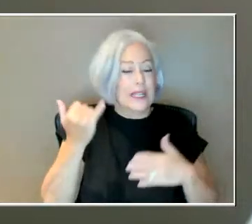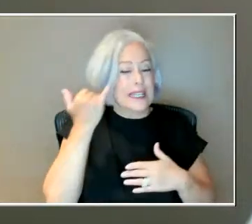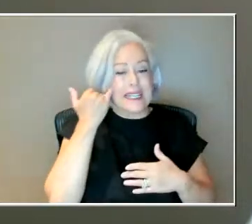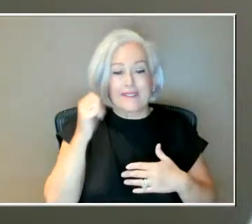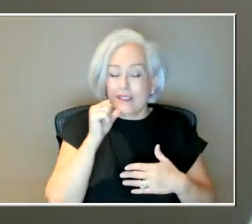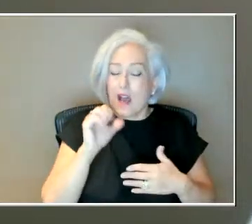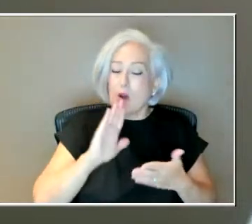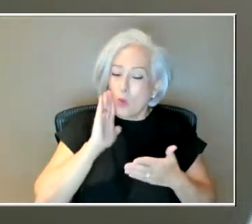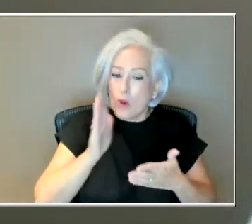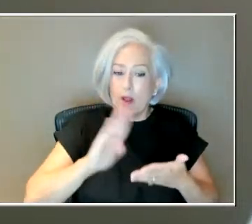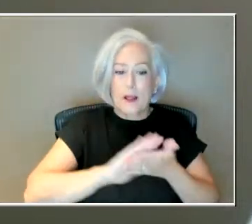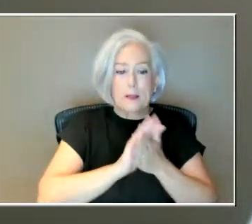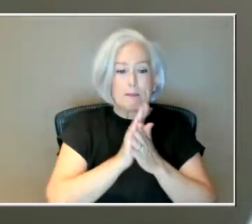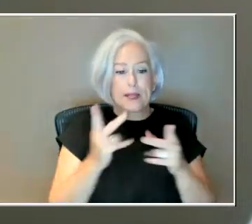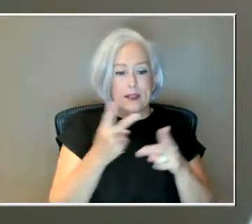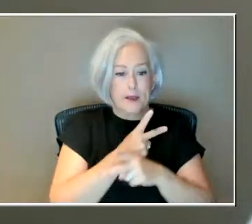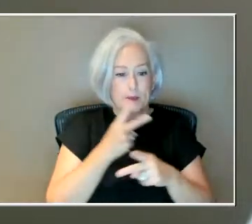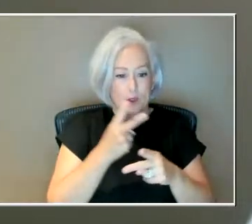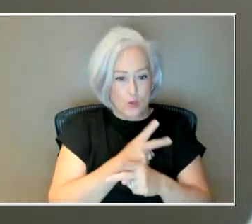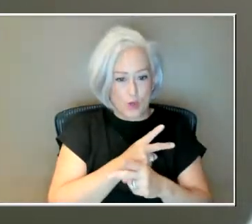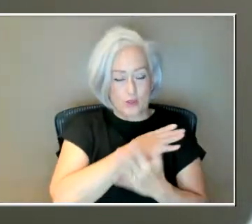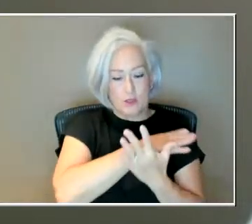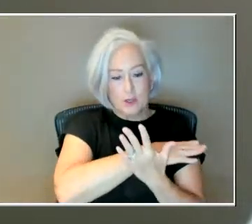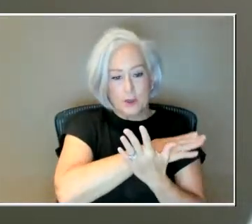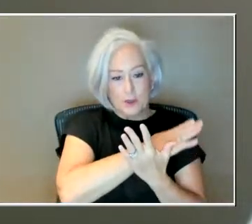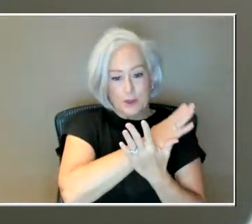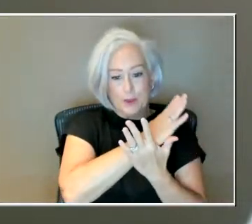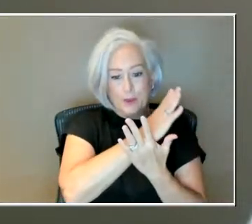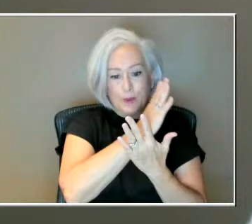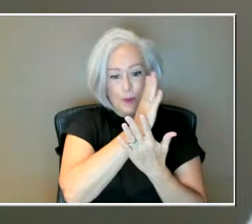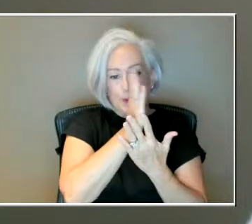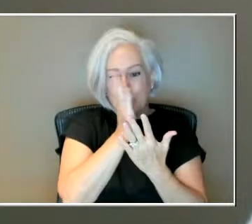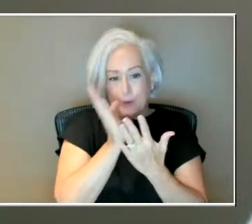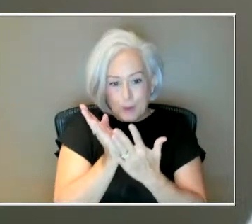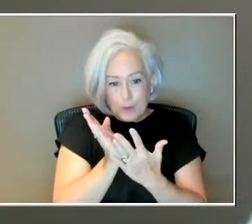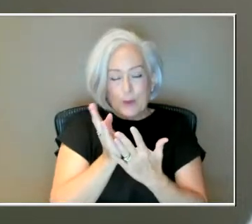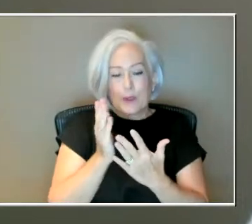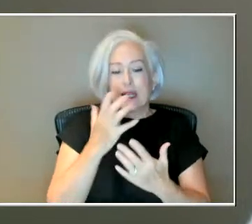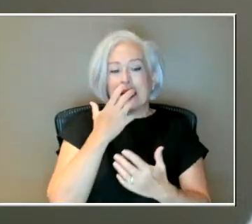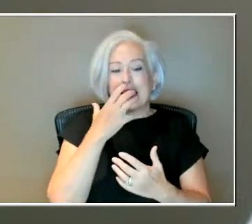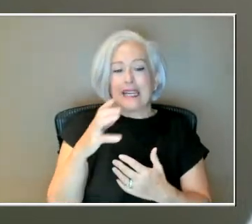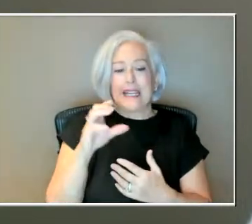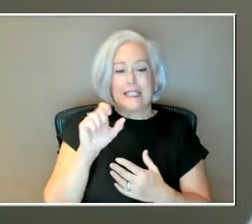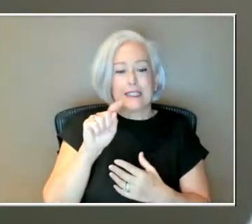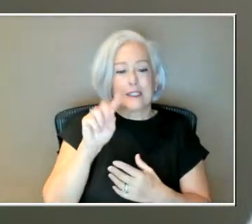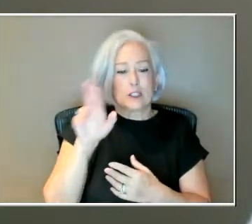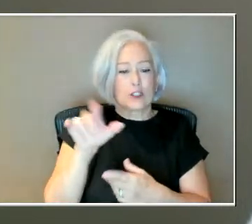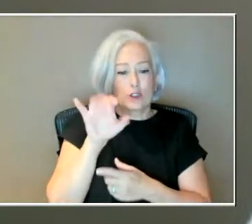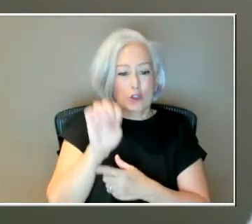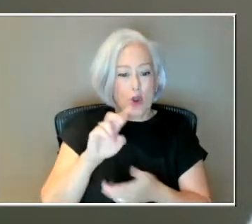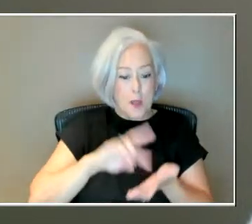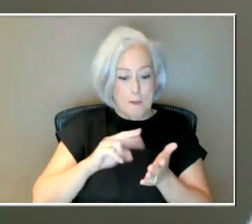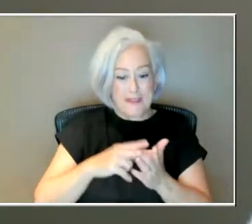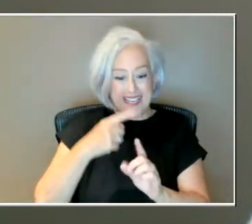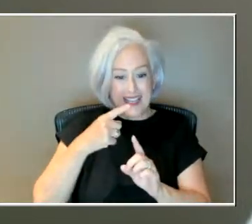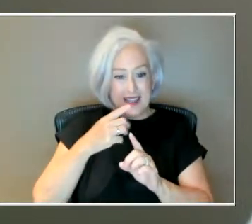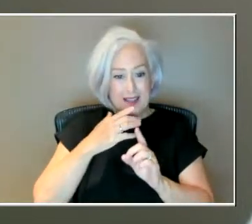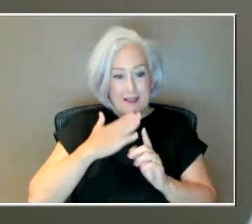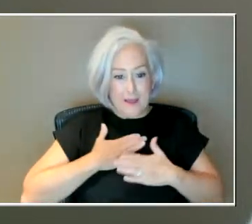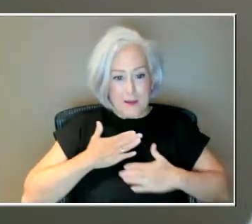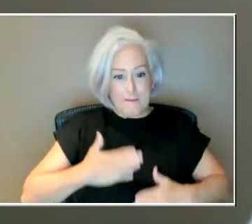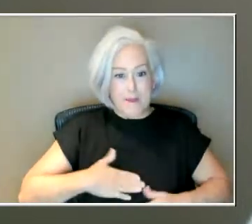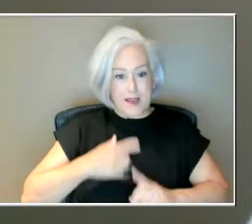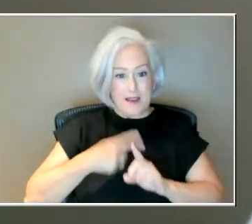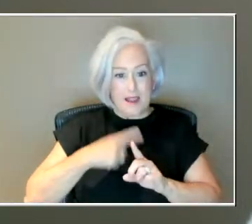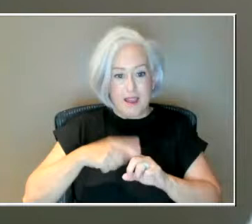progress. And that progression of those symptoms results in heat stroke. Heat stroke is when you have a temperature above 104 degrees Fahrenheit,